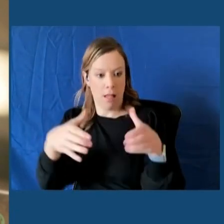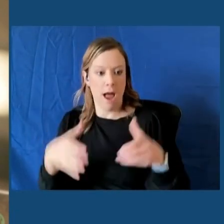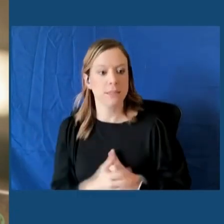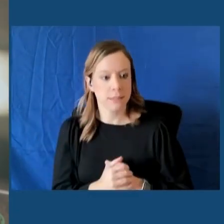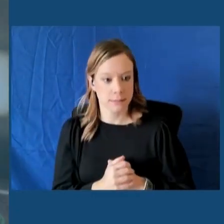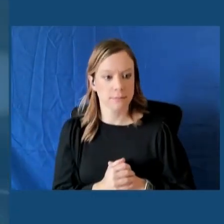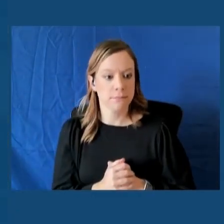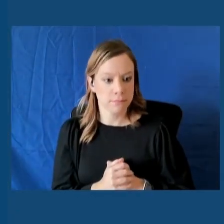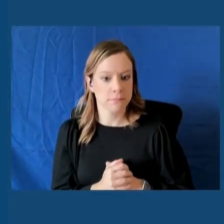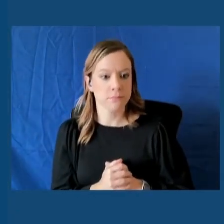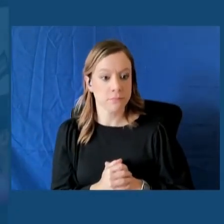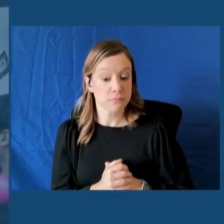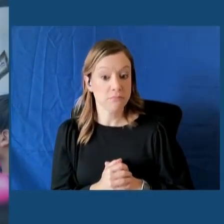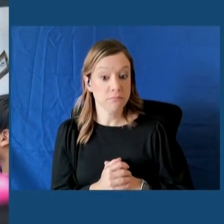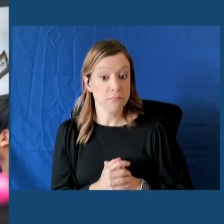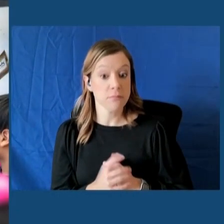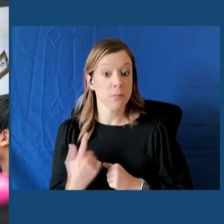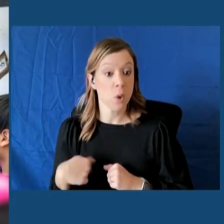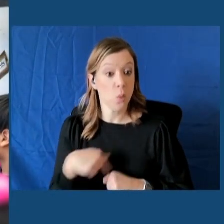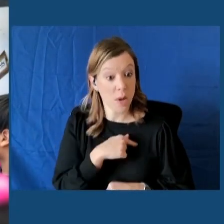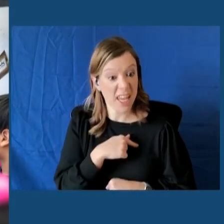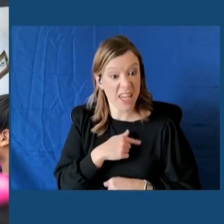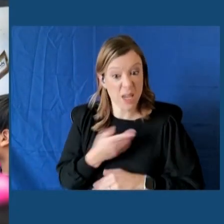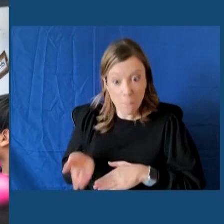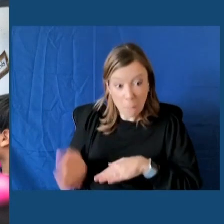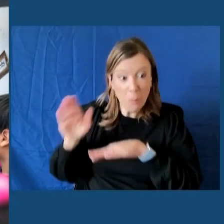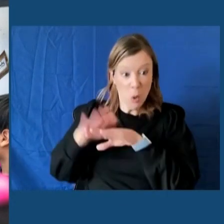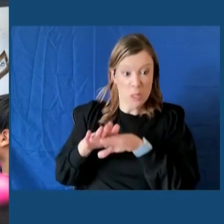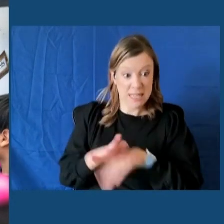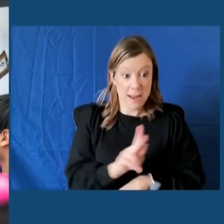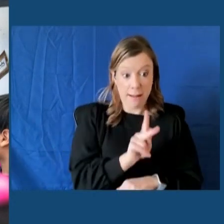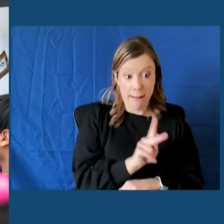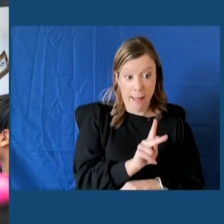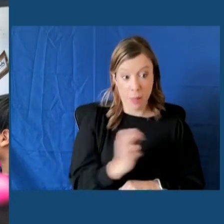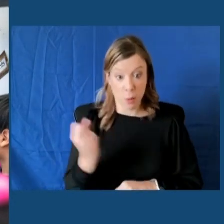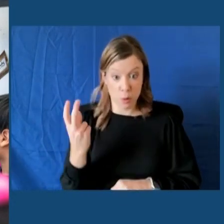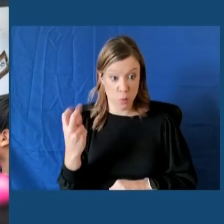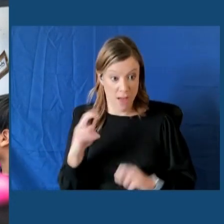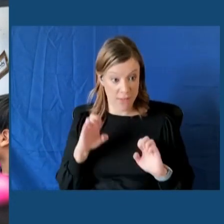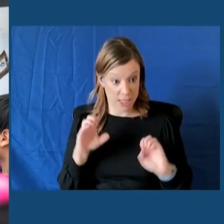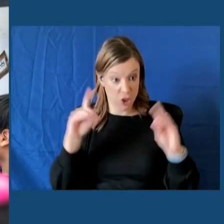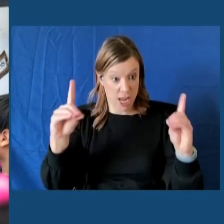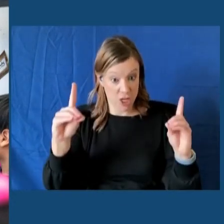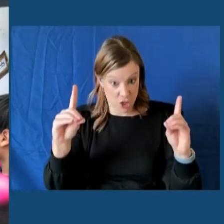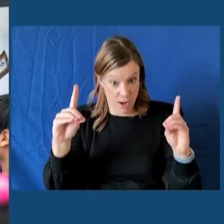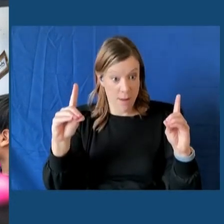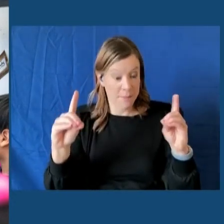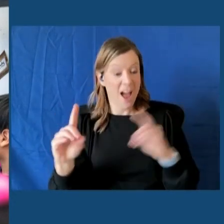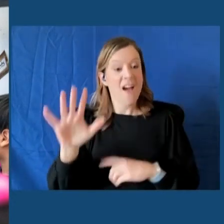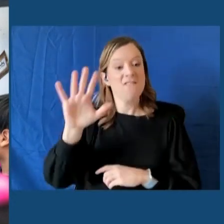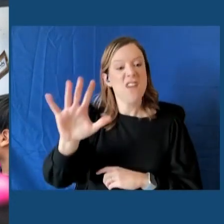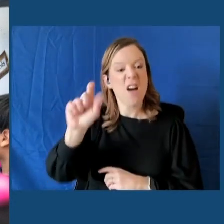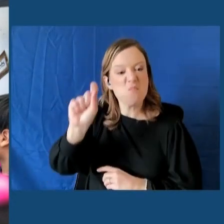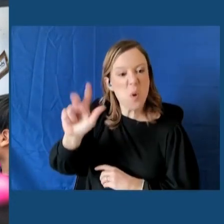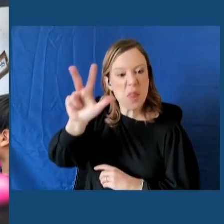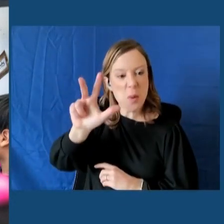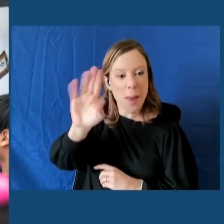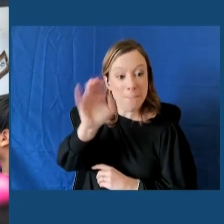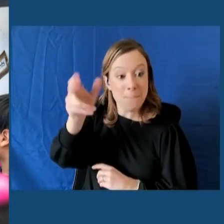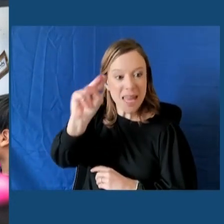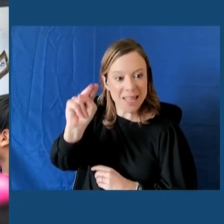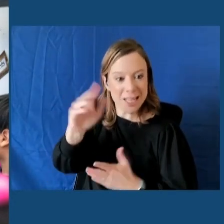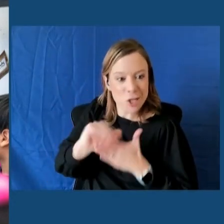We boosted K through 12 education by $5.3 billion, an